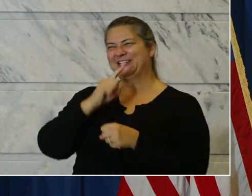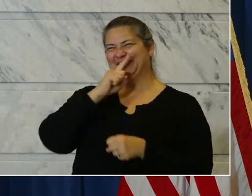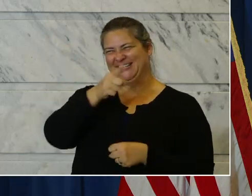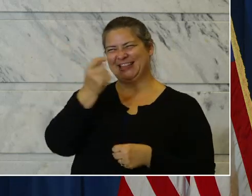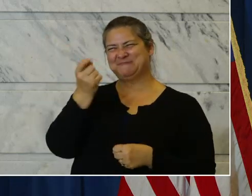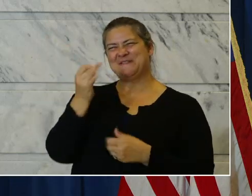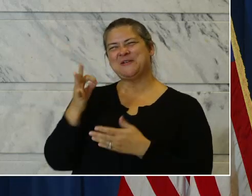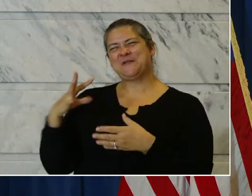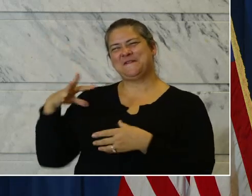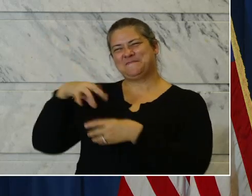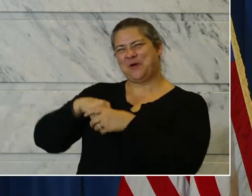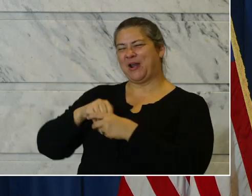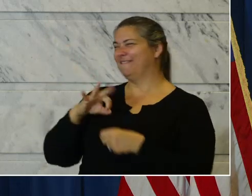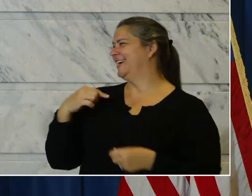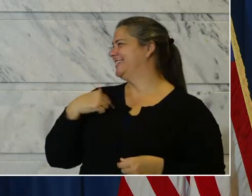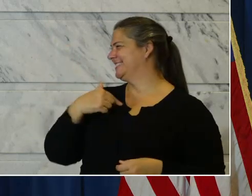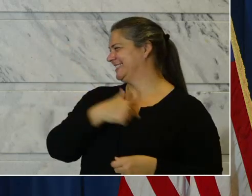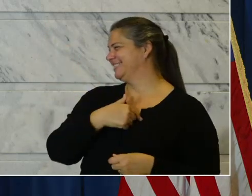of a part